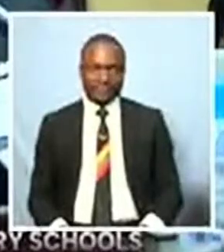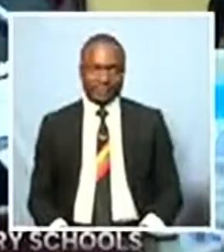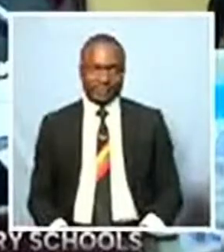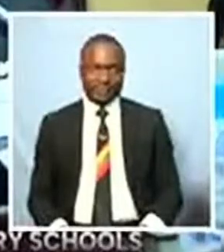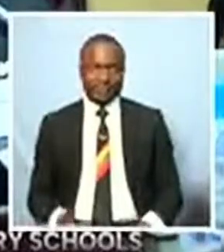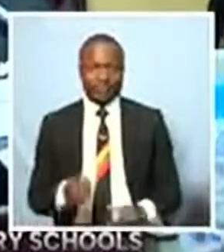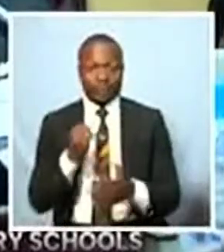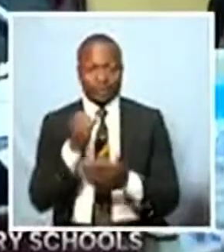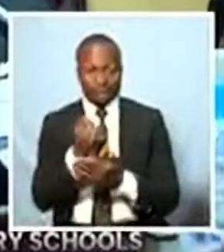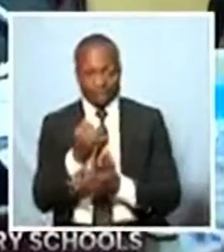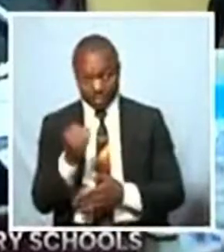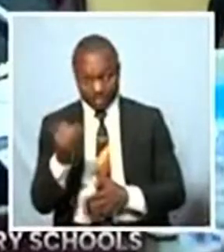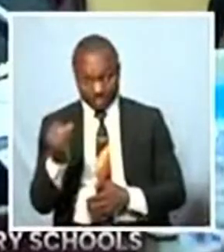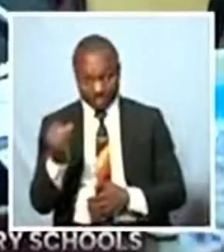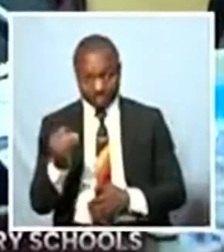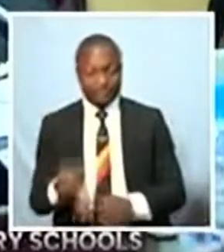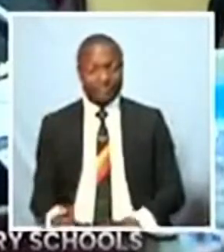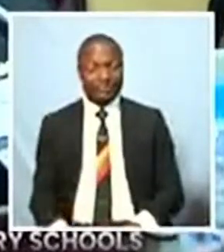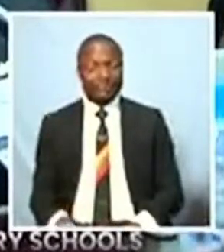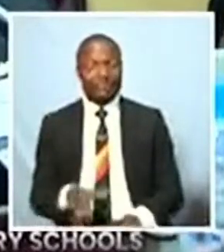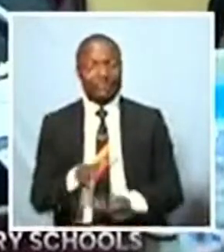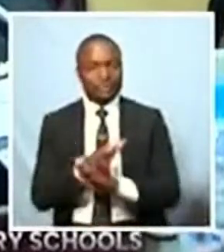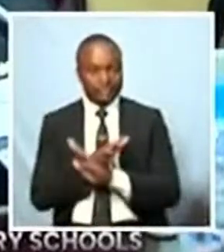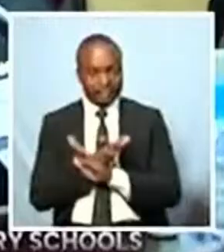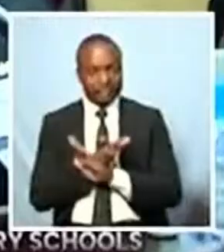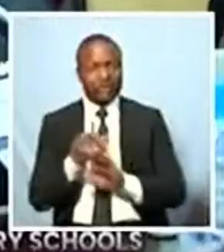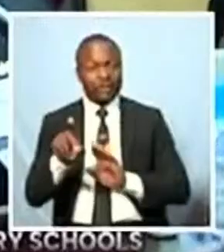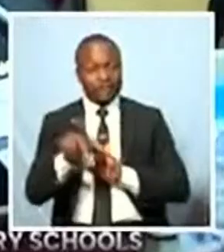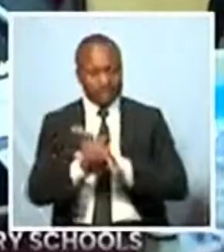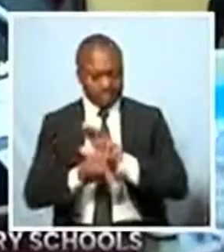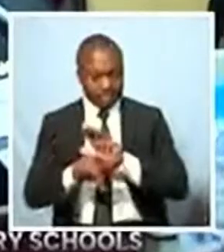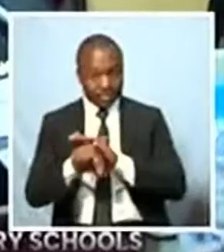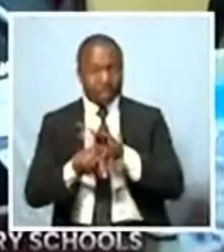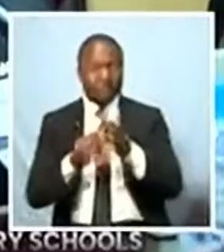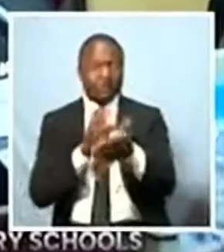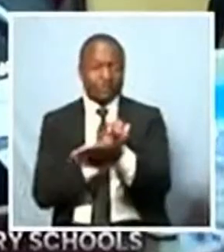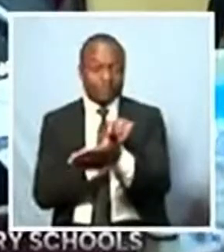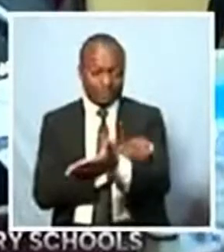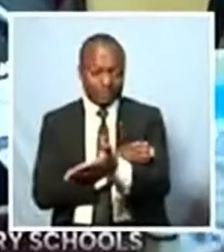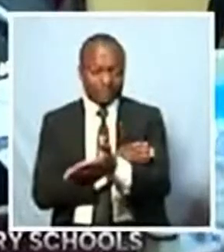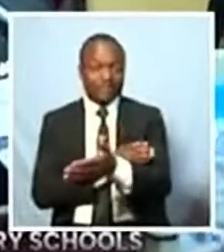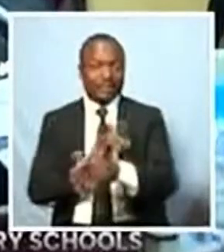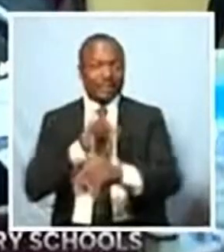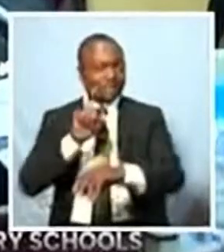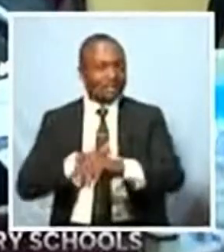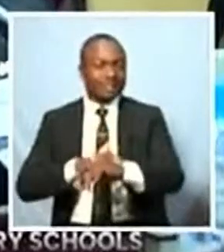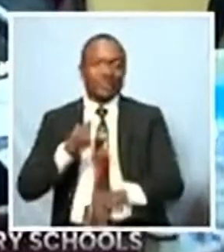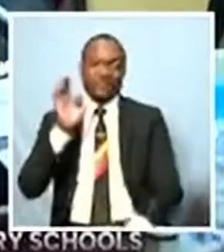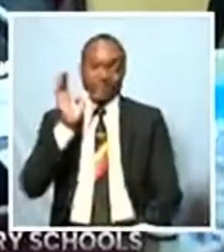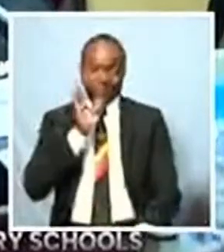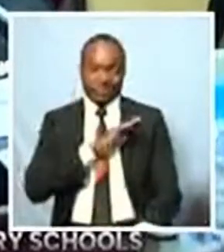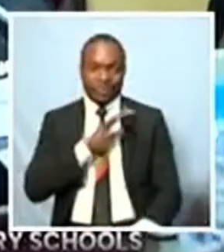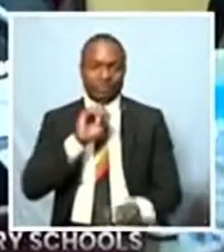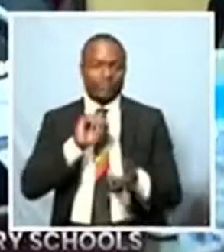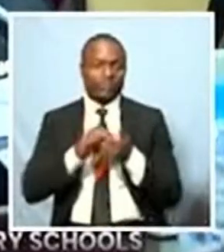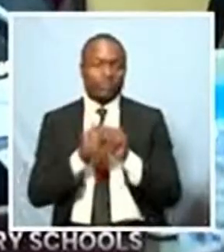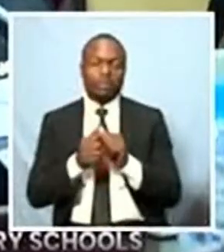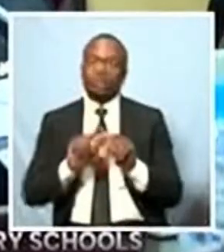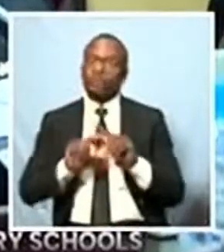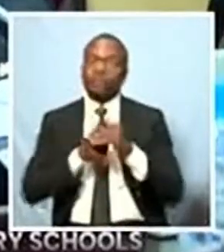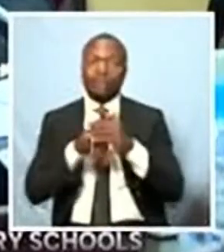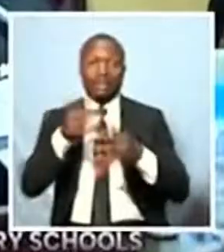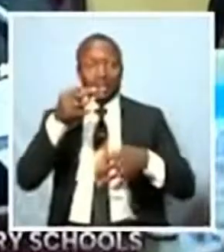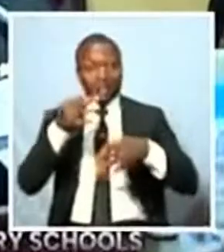the issue of the Zambia primary course. When it ended, problems began. If